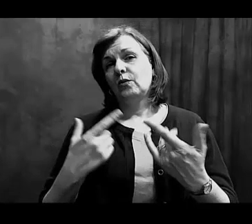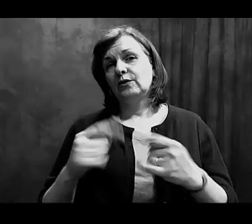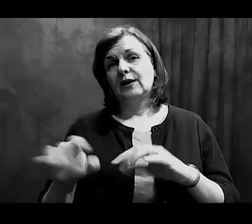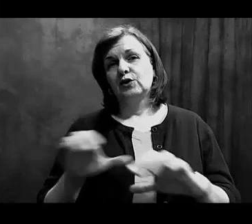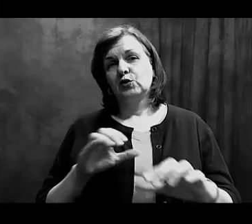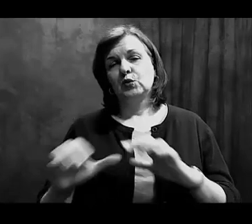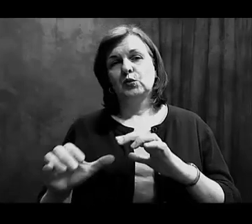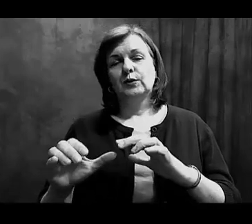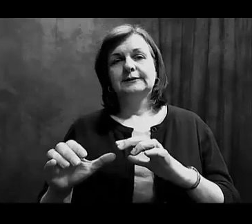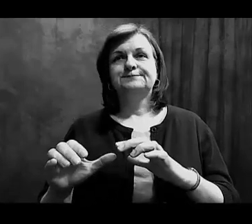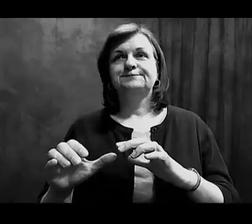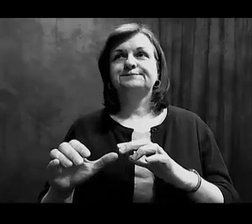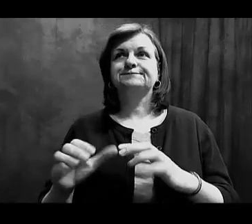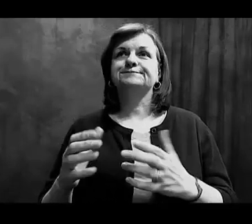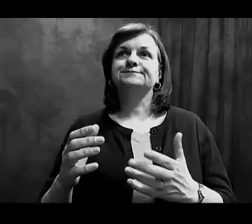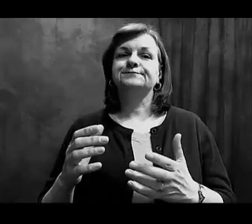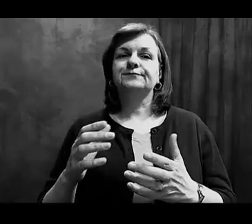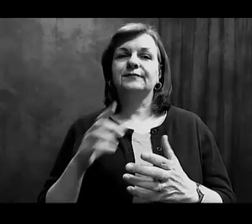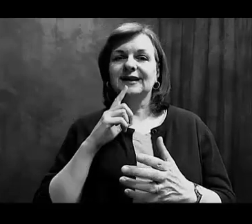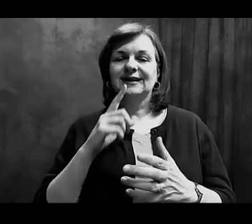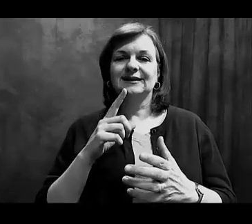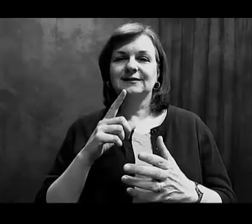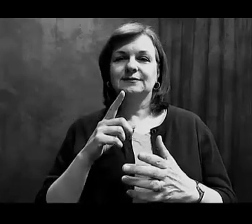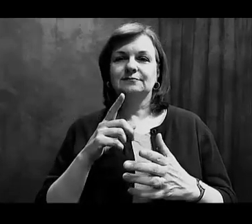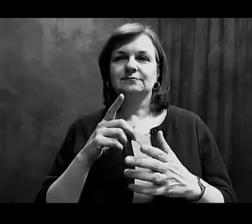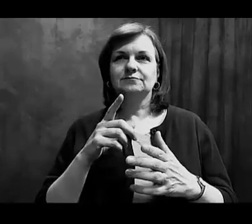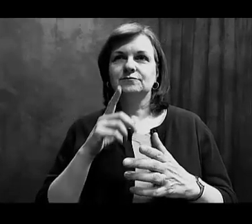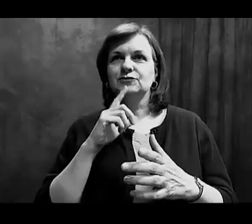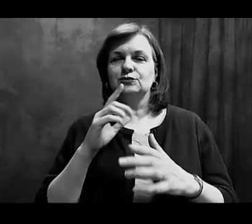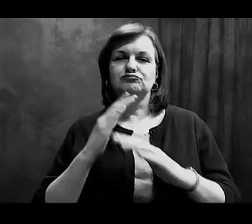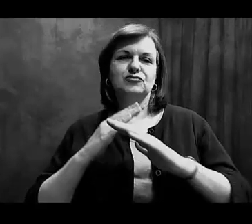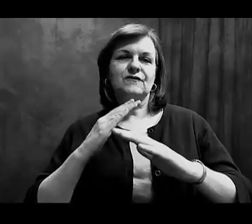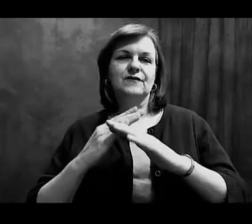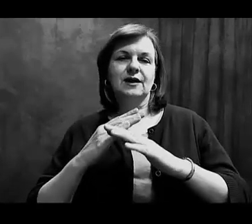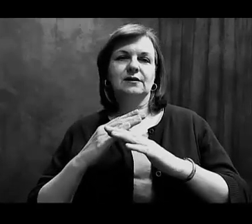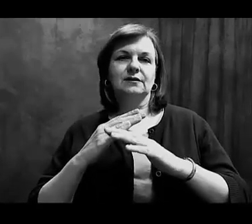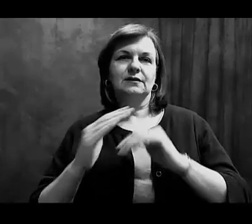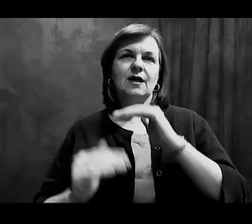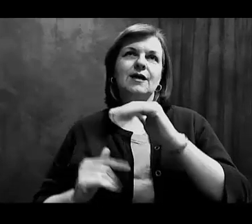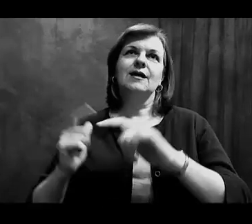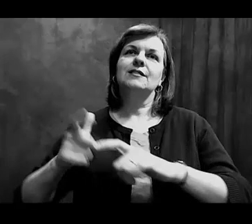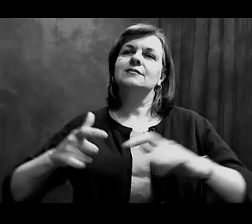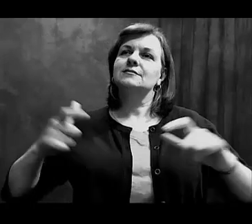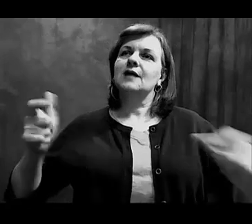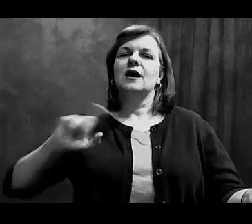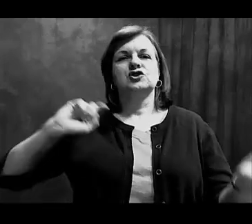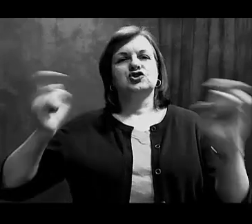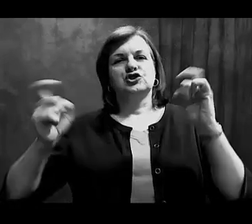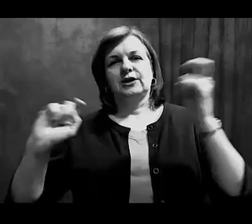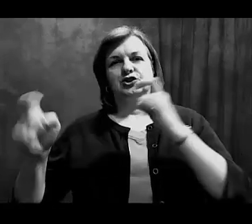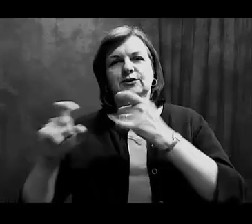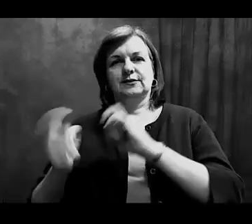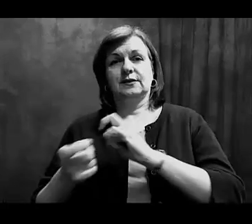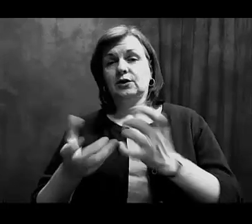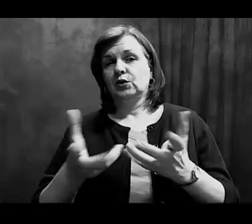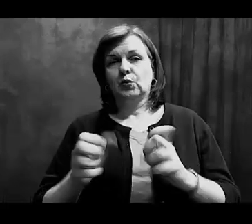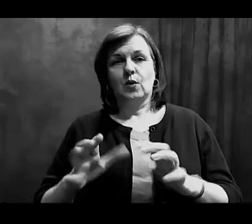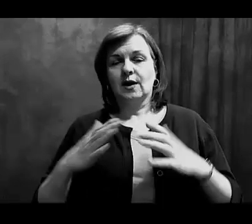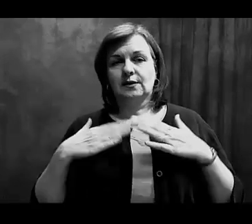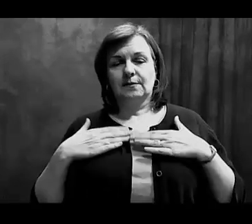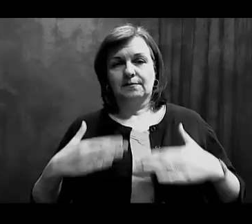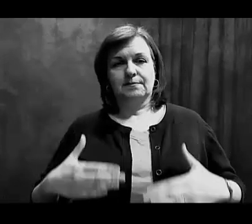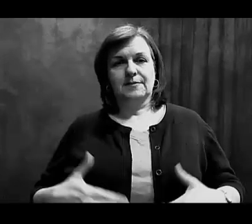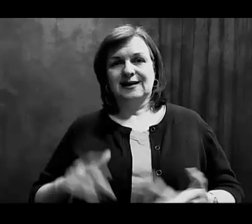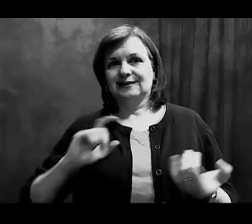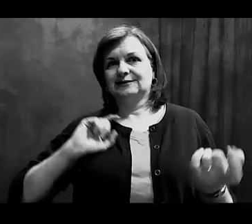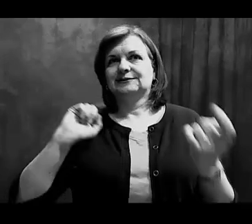what we're looking at is trying to mediate large fluctuations. We don't want your body to